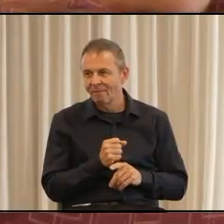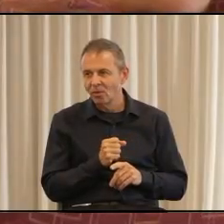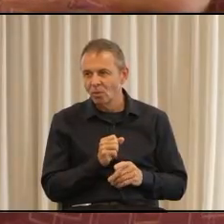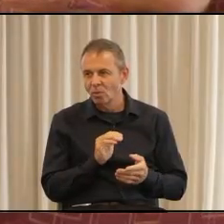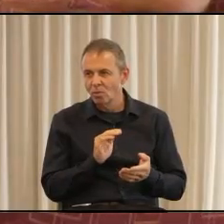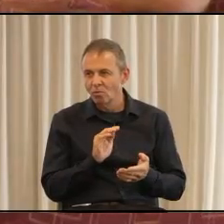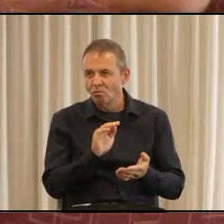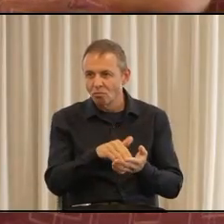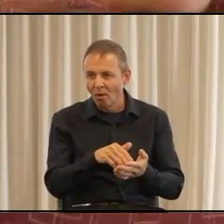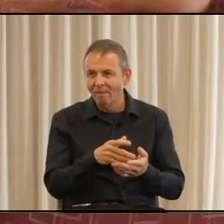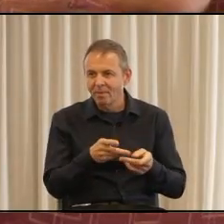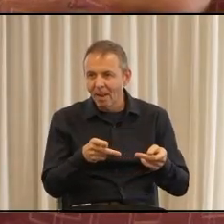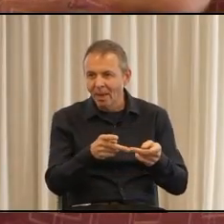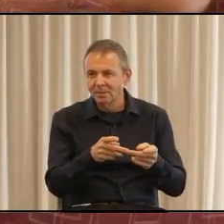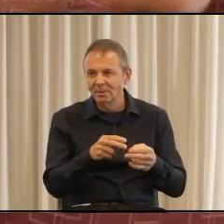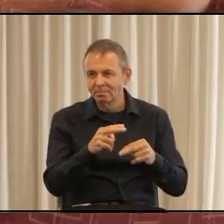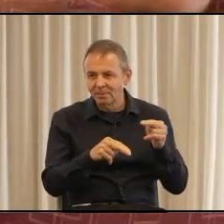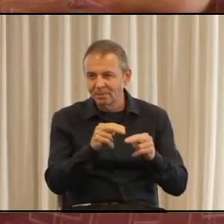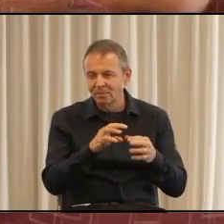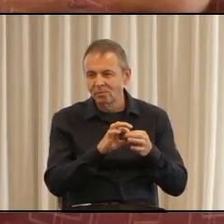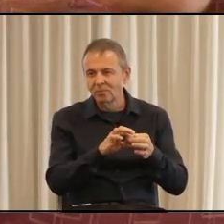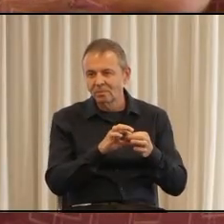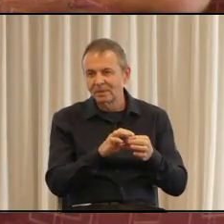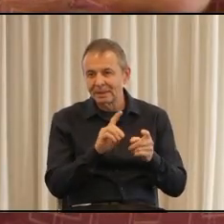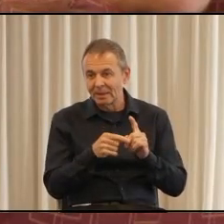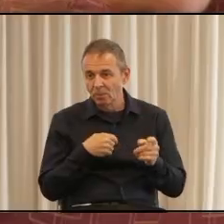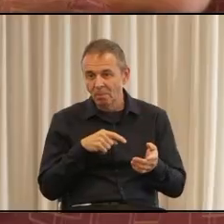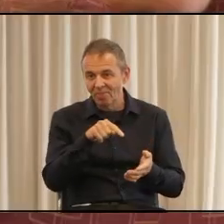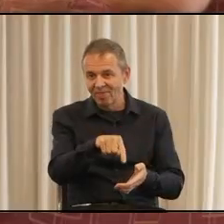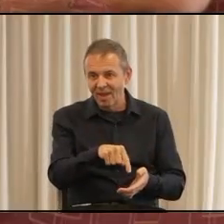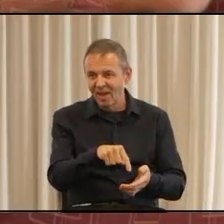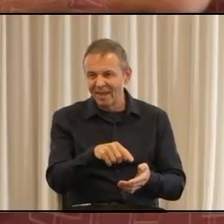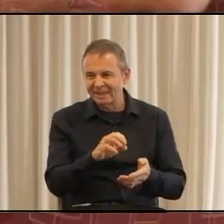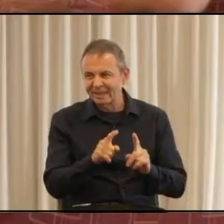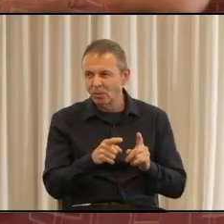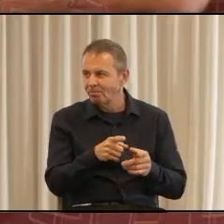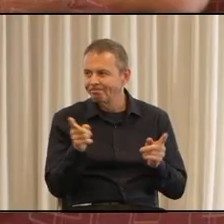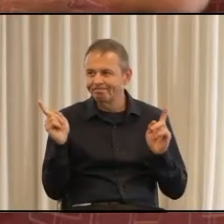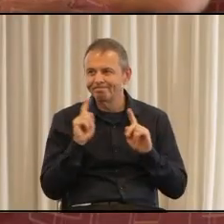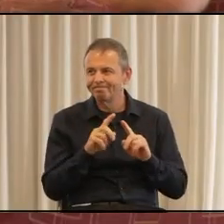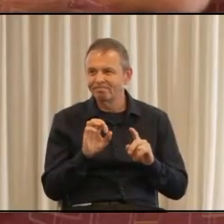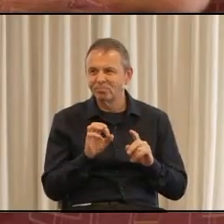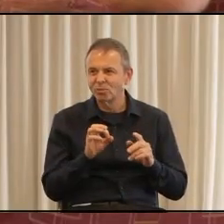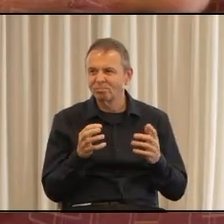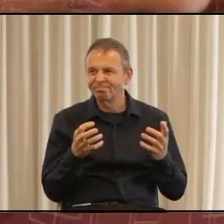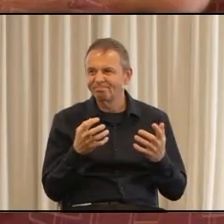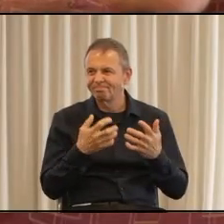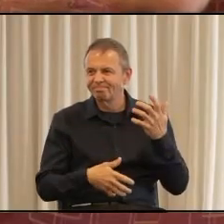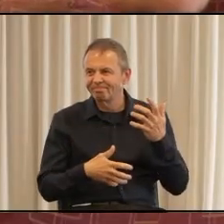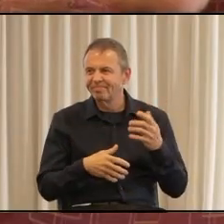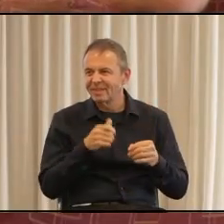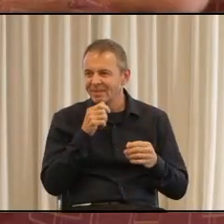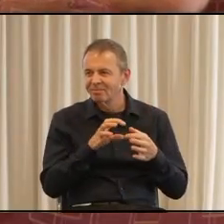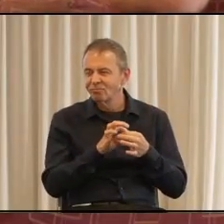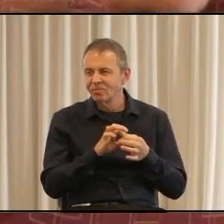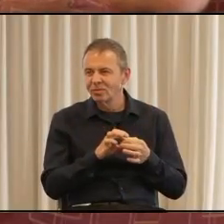build relationships. And sometimes you're there and the relationships are not working, but that's okay, because I think we've all been to something new